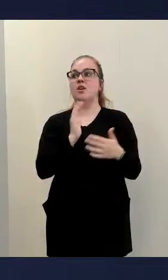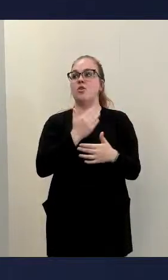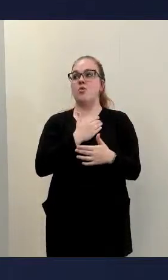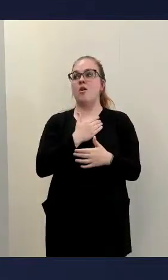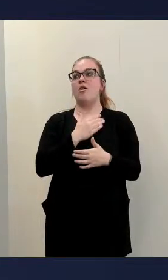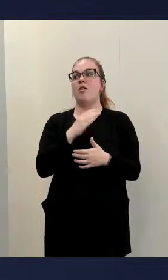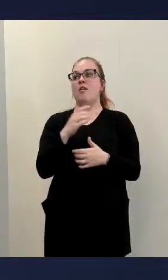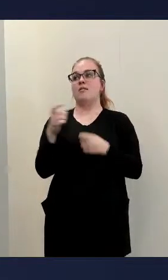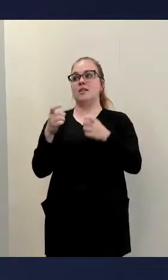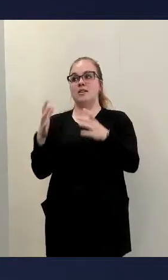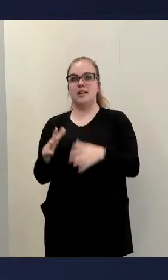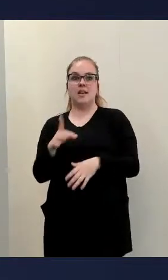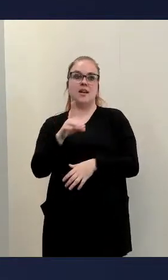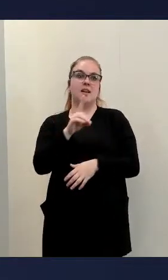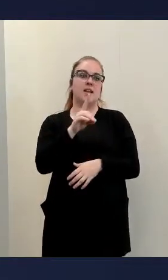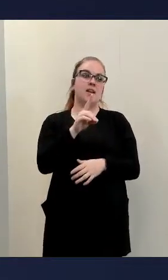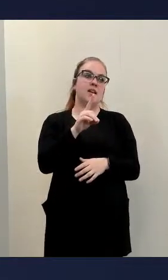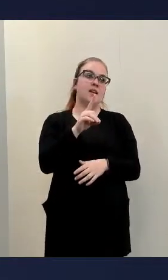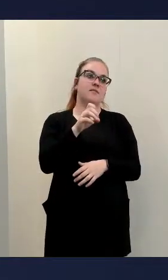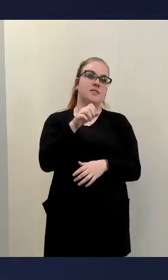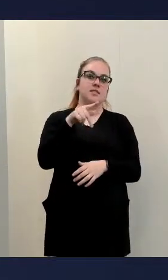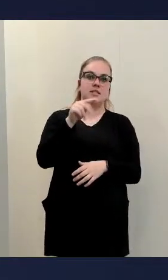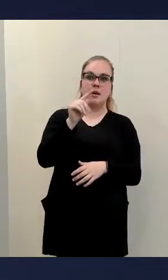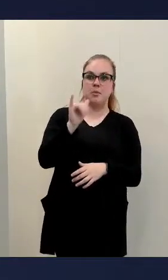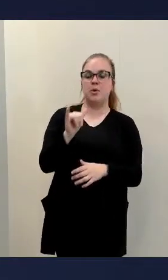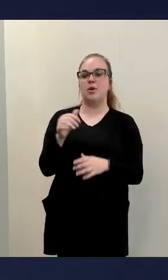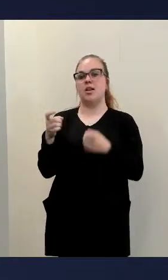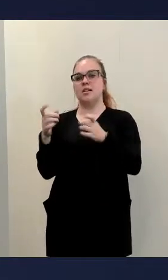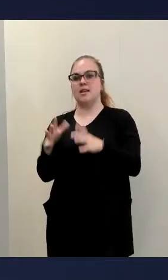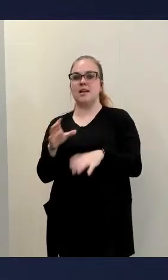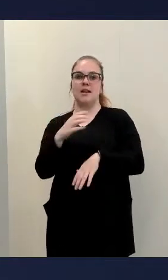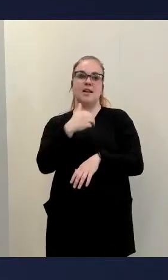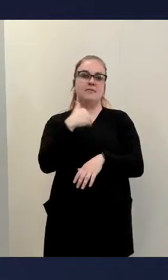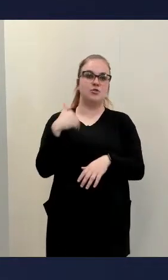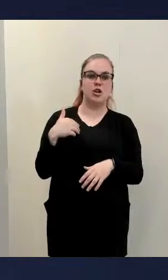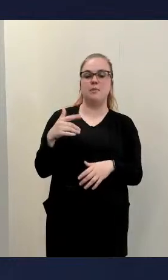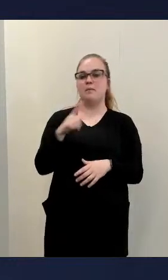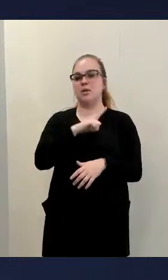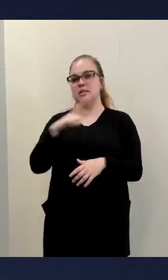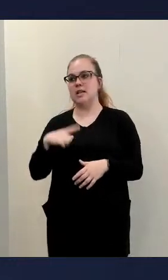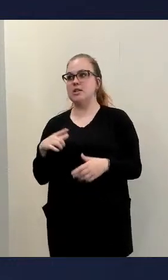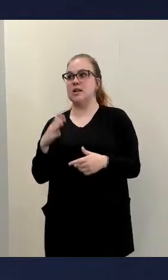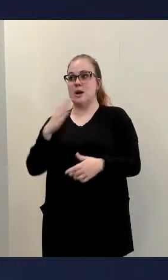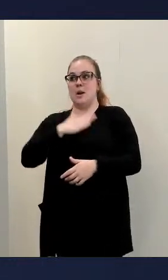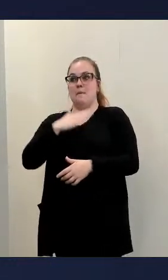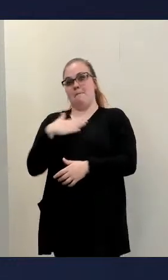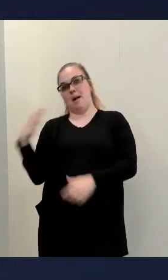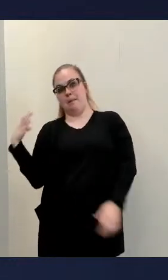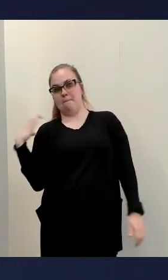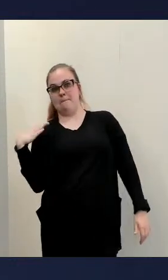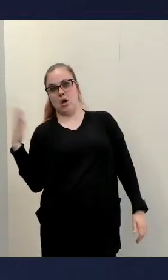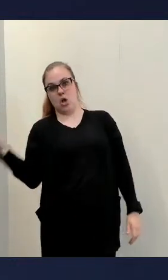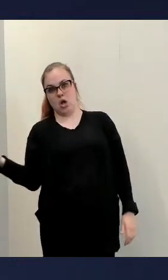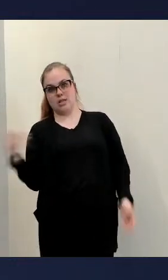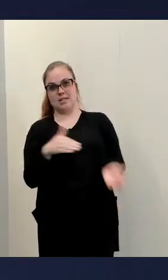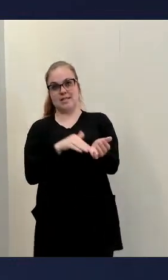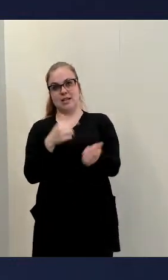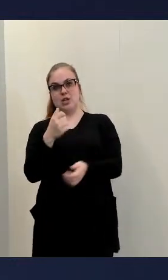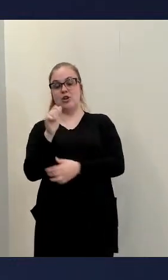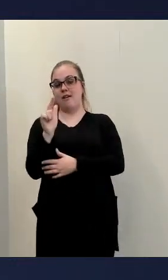county executive, deputy county executive, our chairperson, legislator, and my boss, Dr.